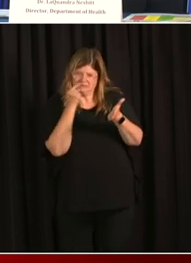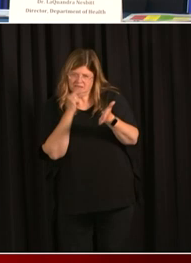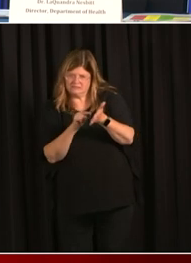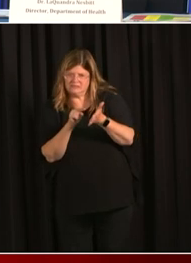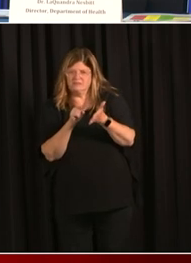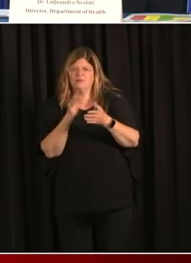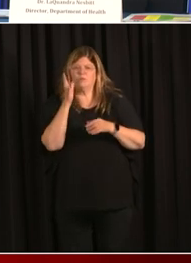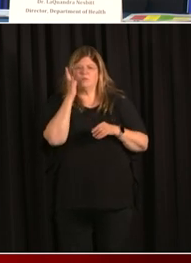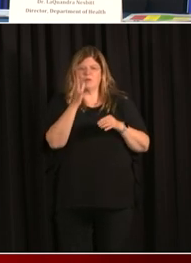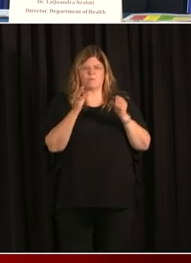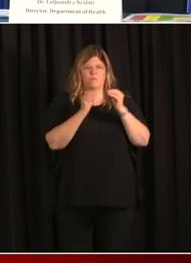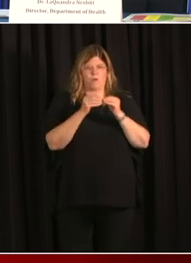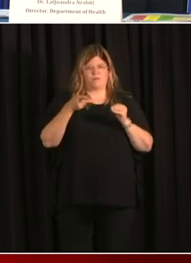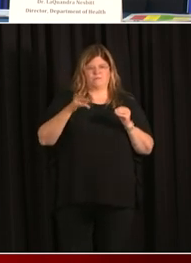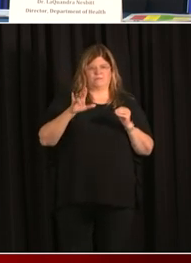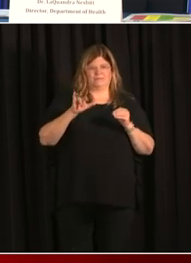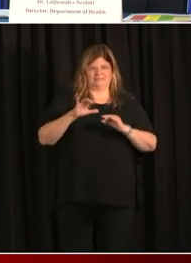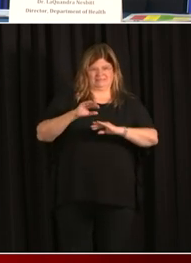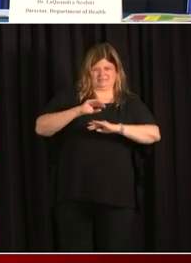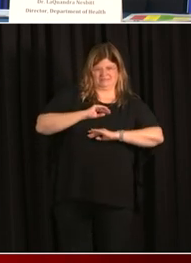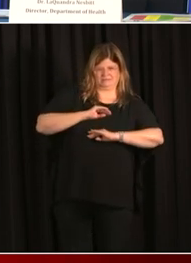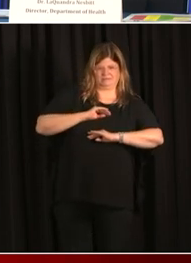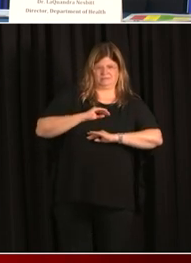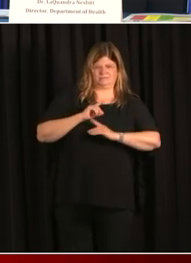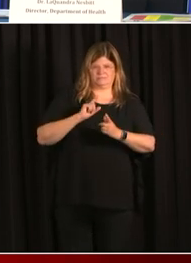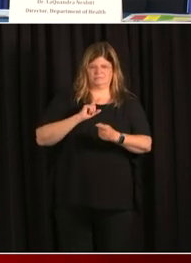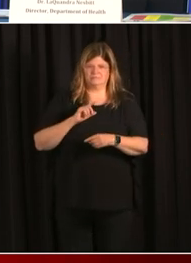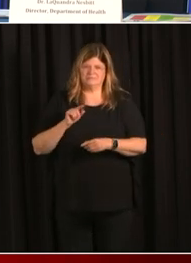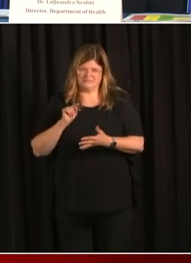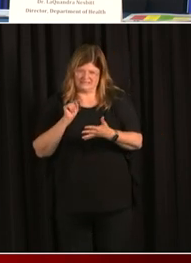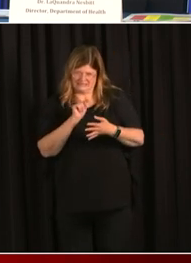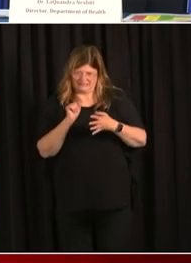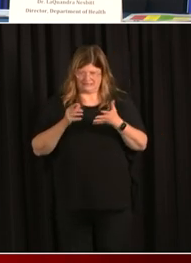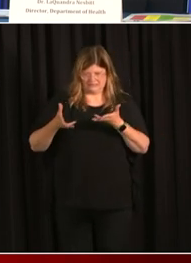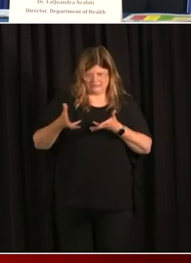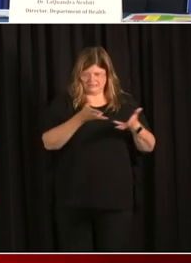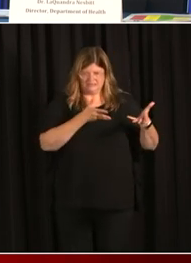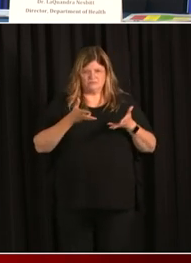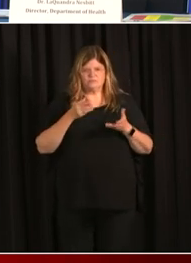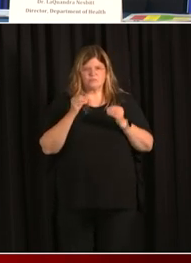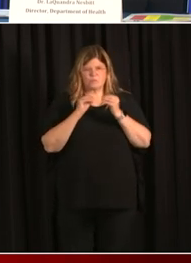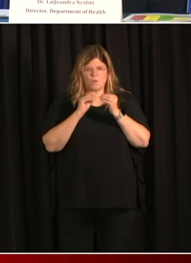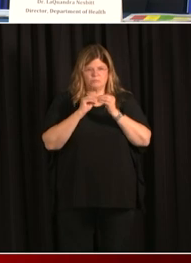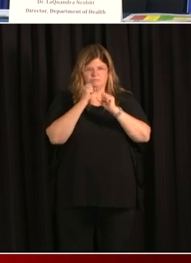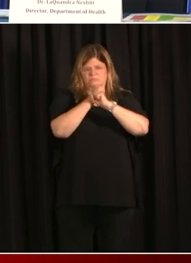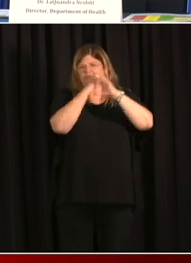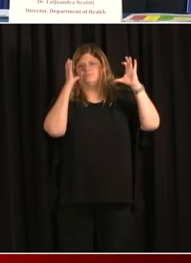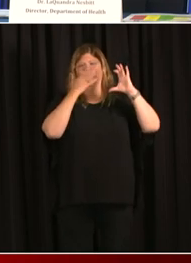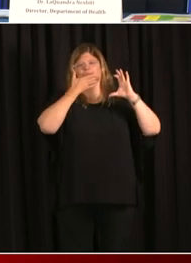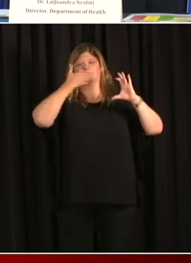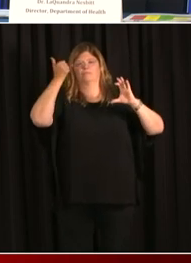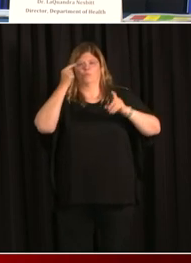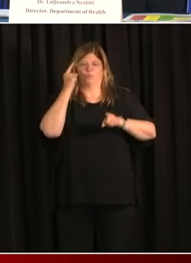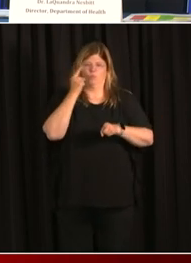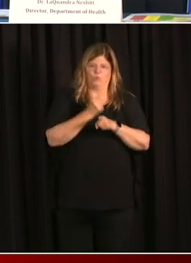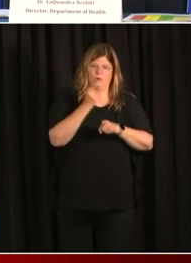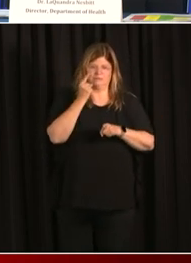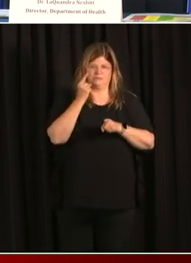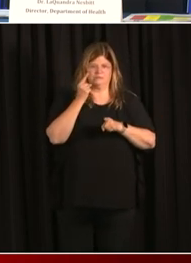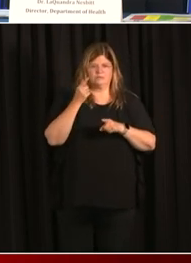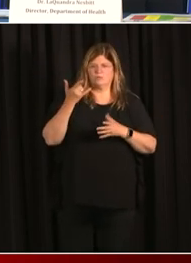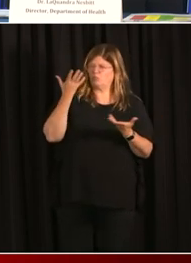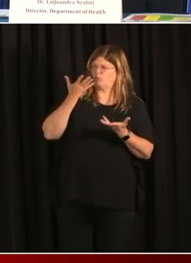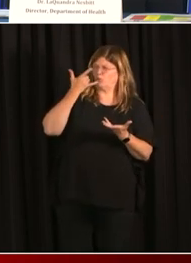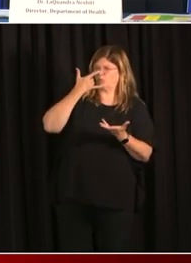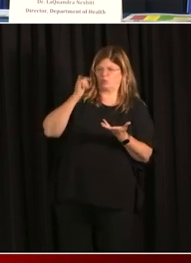all indicators that help us to give a good picture of what community spread looks like in the district. In terms